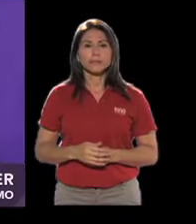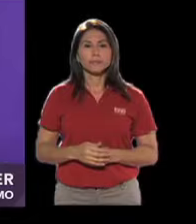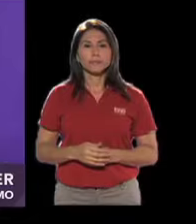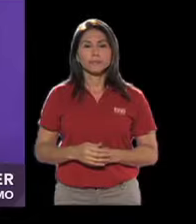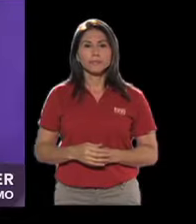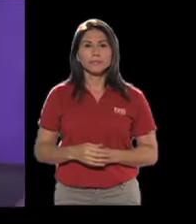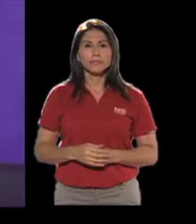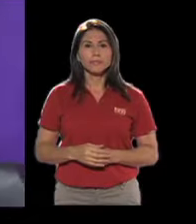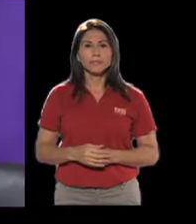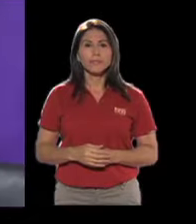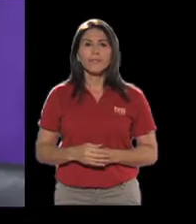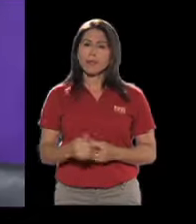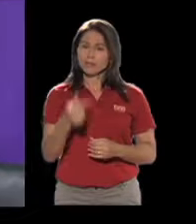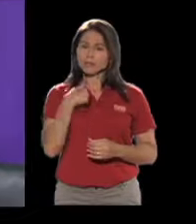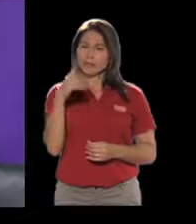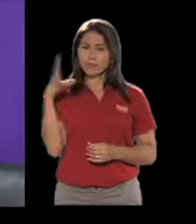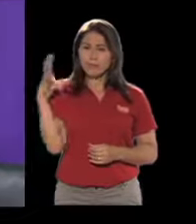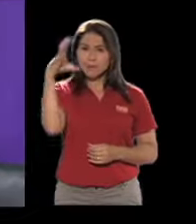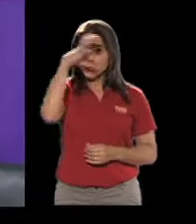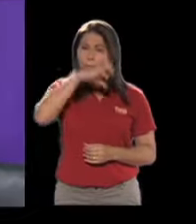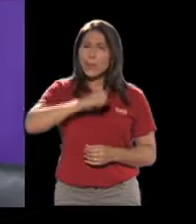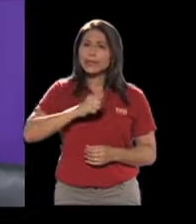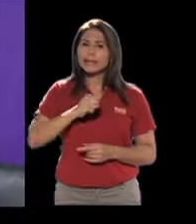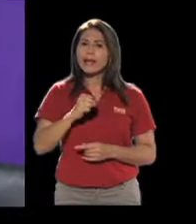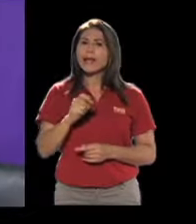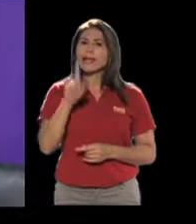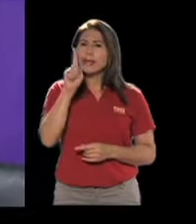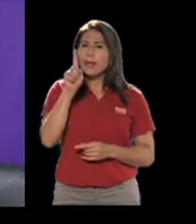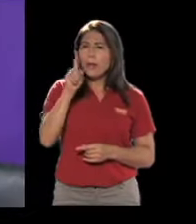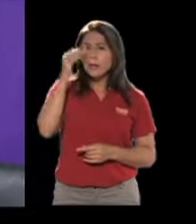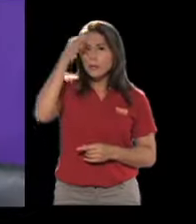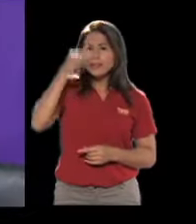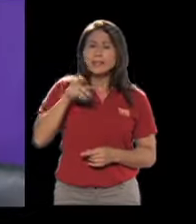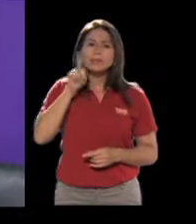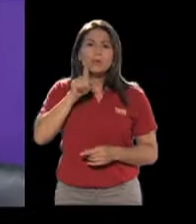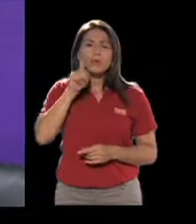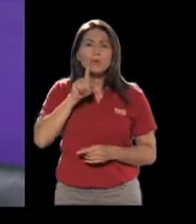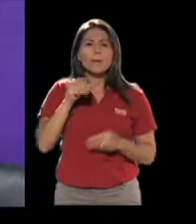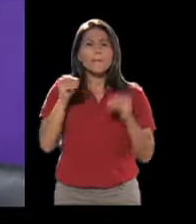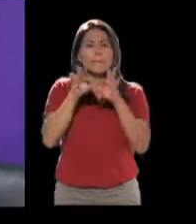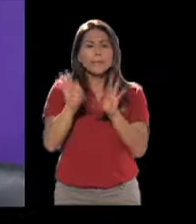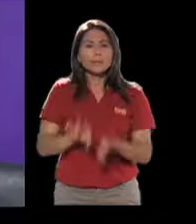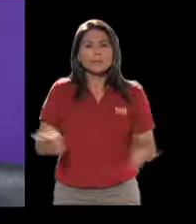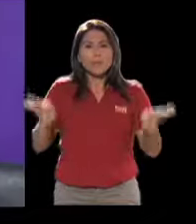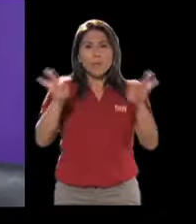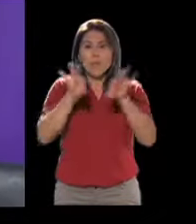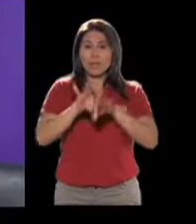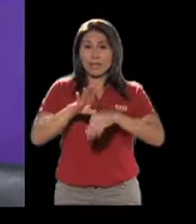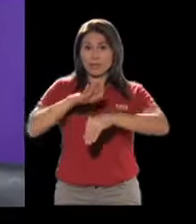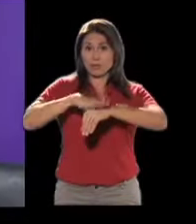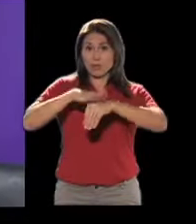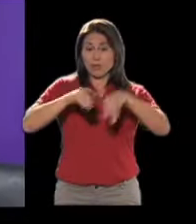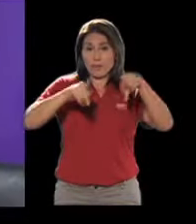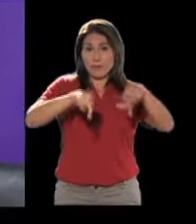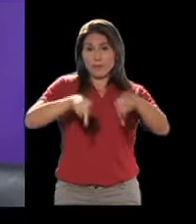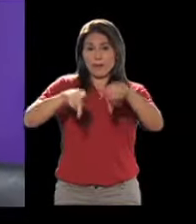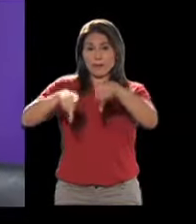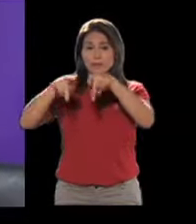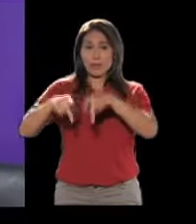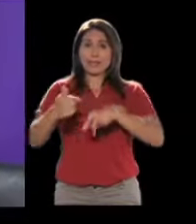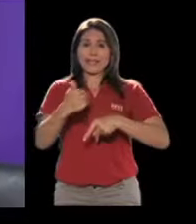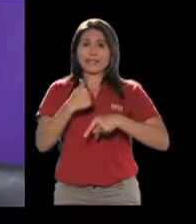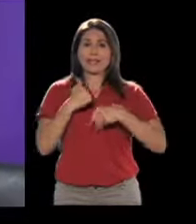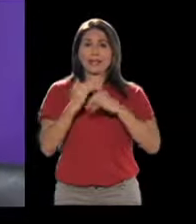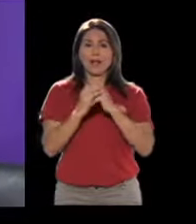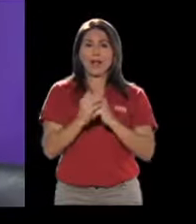the greatest myths me he dado that cuenta people de que have uno de los mitos on más individuals on the importantes autism spectrum sobre personas is dentro that del we espectro